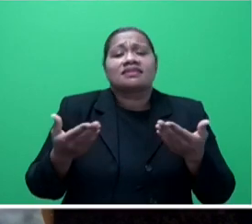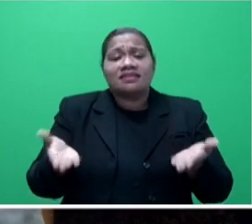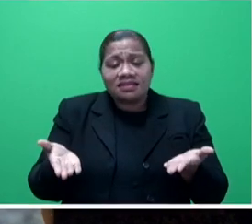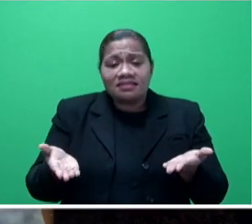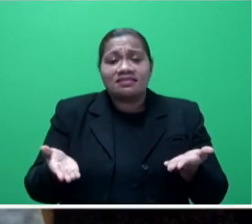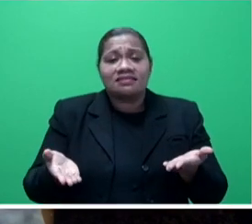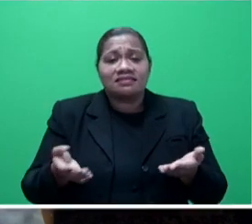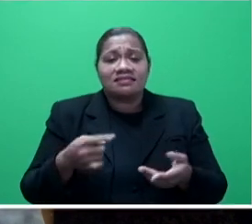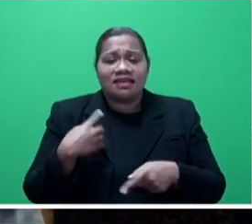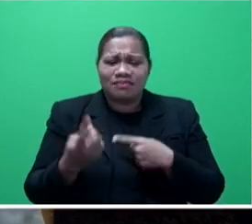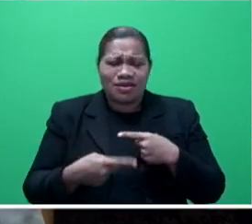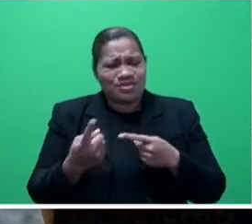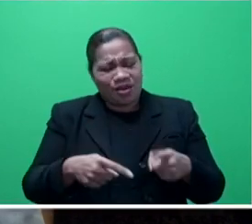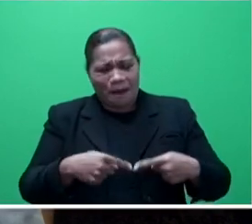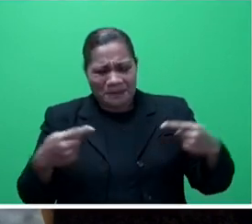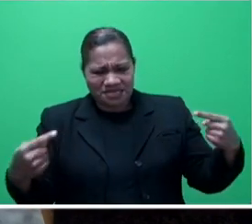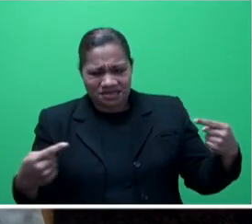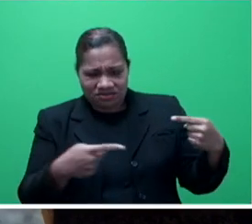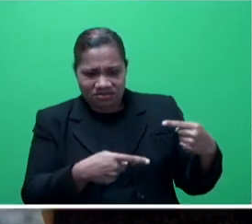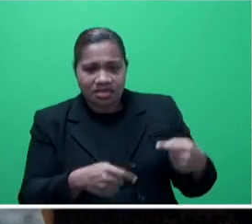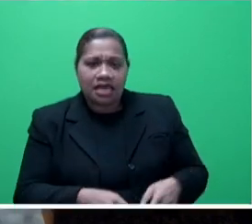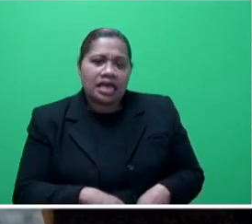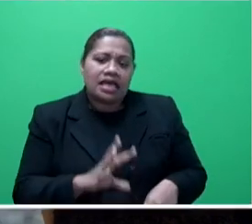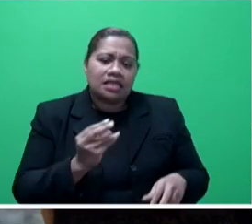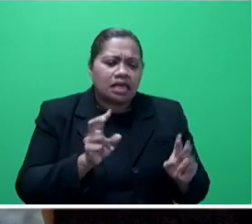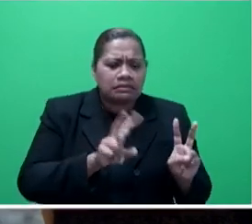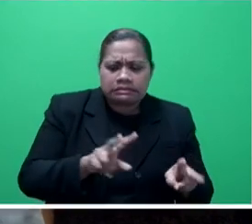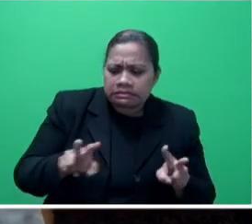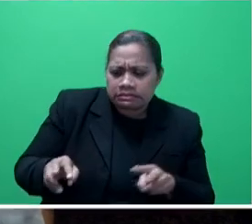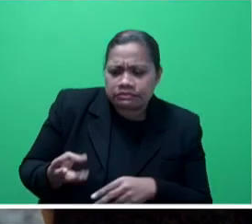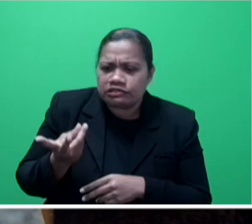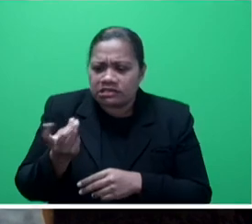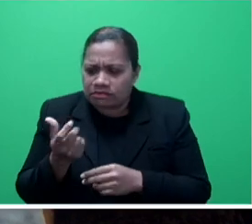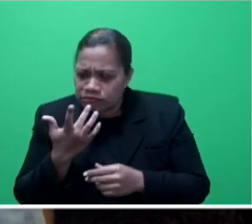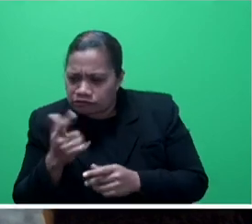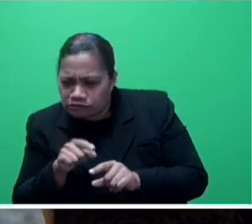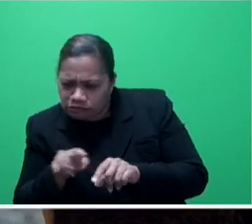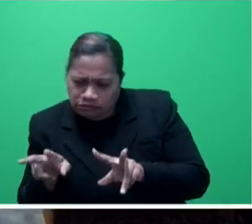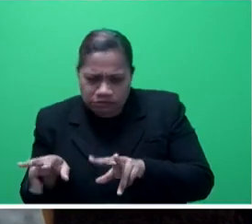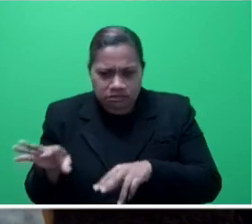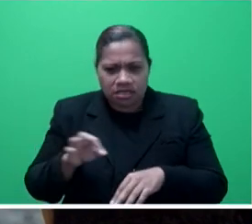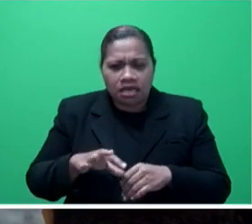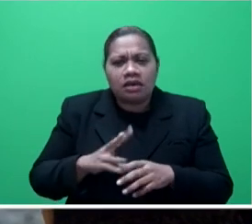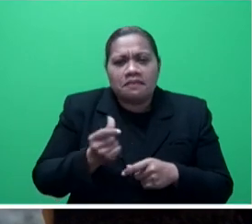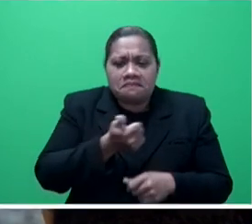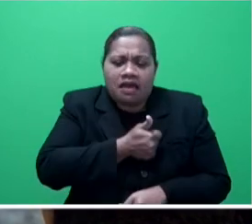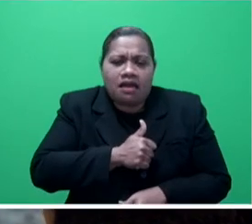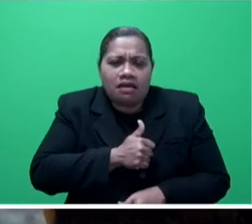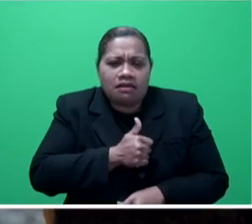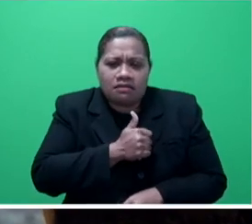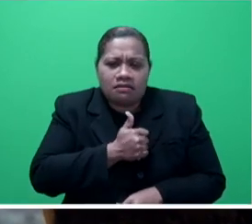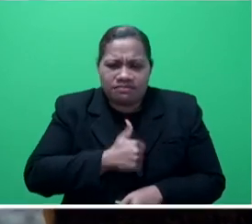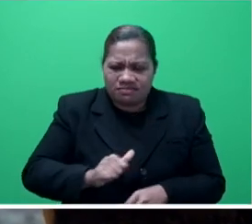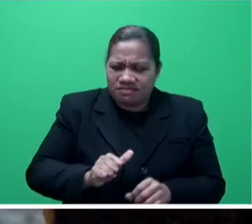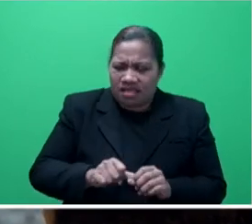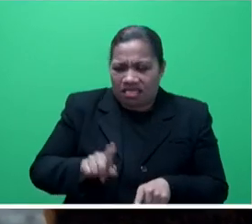this opposition. They look for some scam, some kind of, you know, untoward behavior to score political